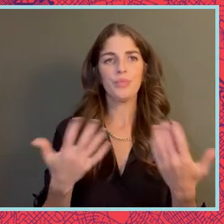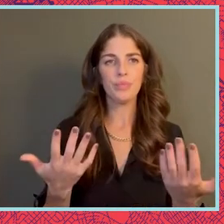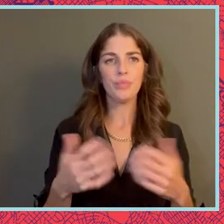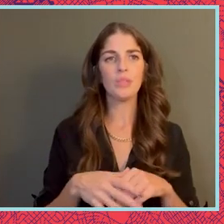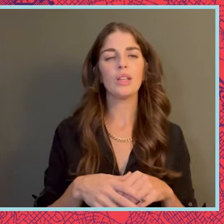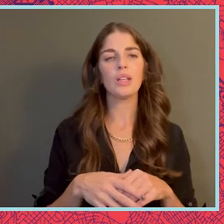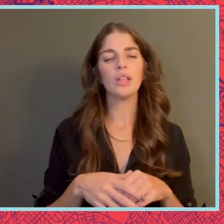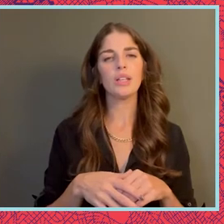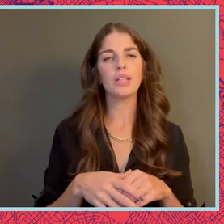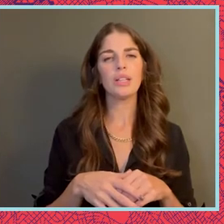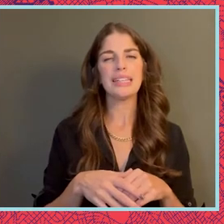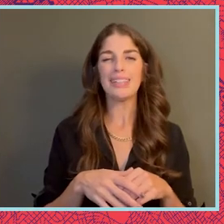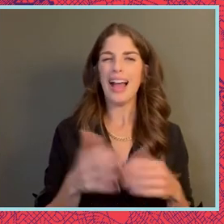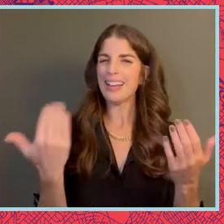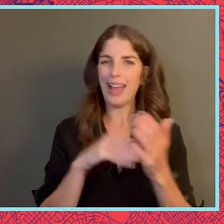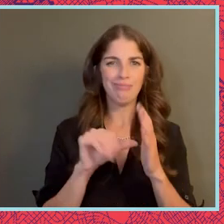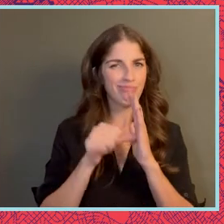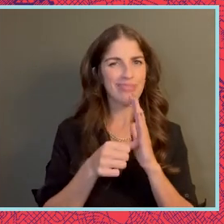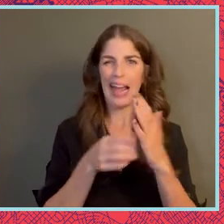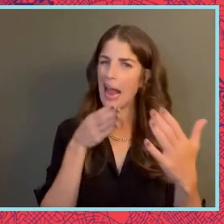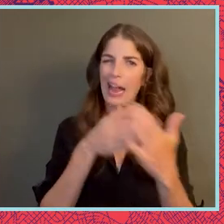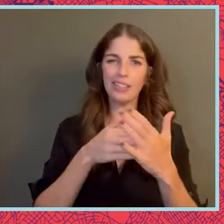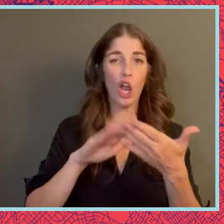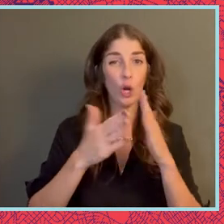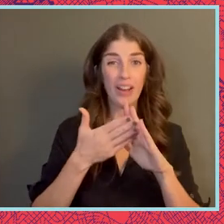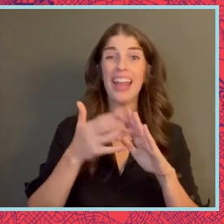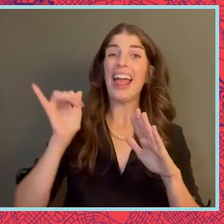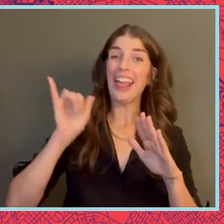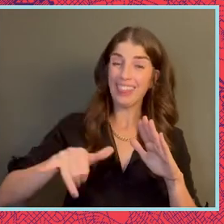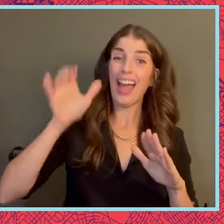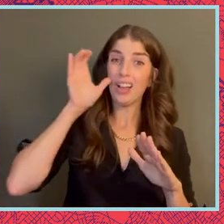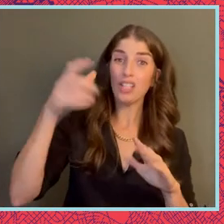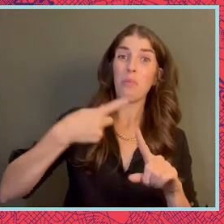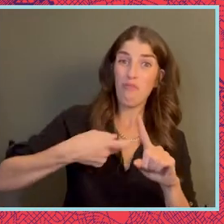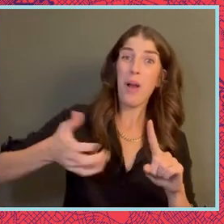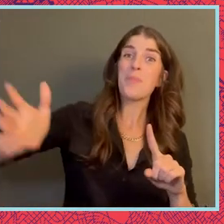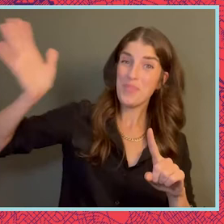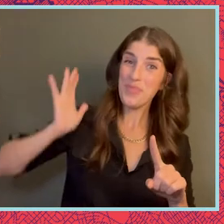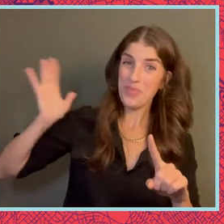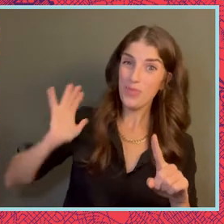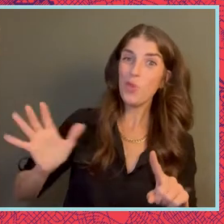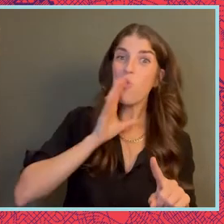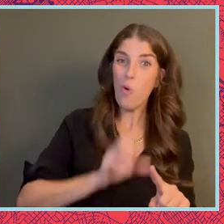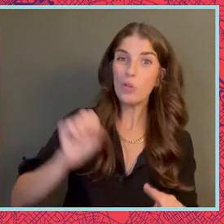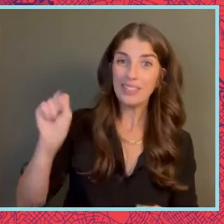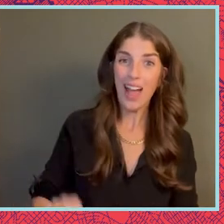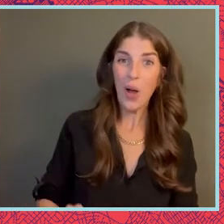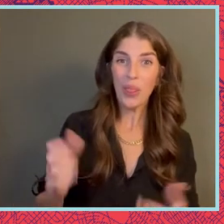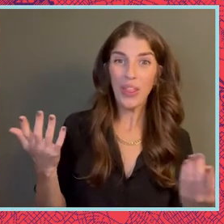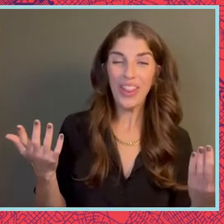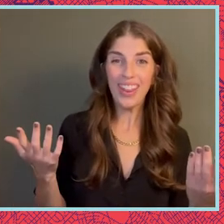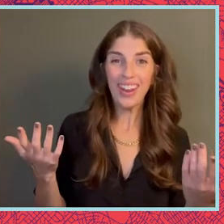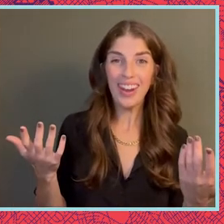know, but there is this sort of anti-urbanism, which again is is this theme from that lives on from the